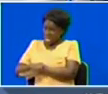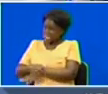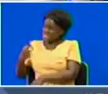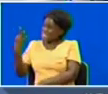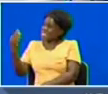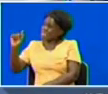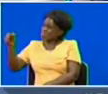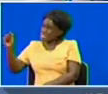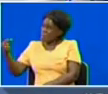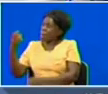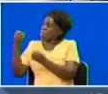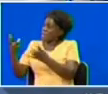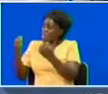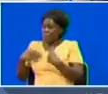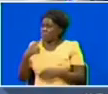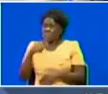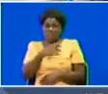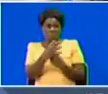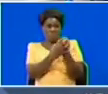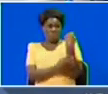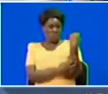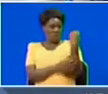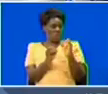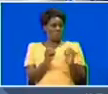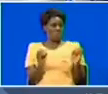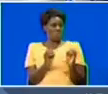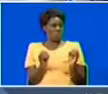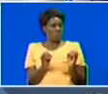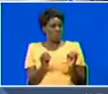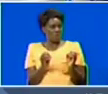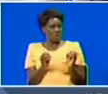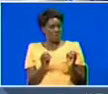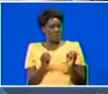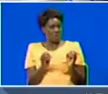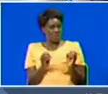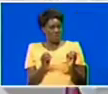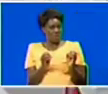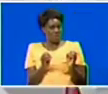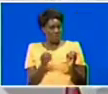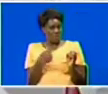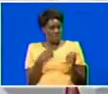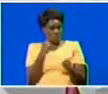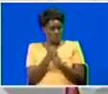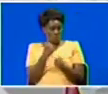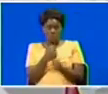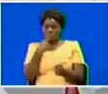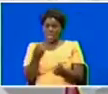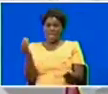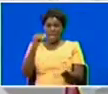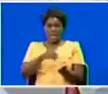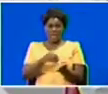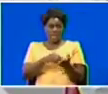Actually, it's quite a number of tweets I've seen. I don't know. No, so my tax returns, what am I totally worth? I've done this before and I can say this again. Mm-hmm. In